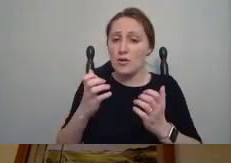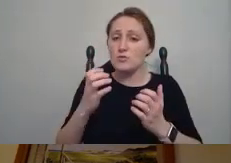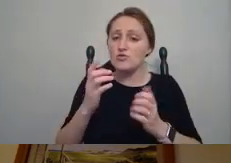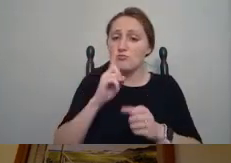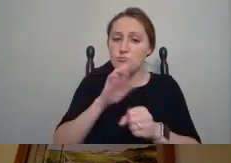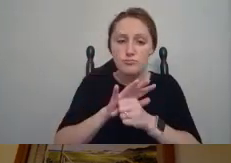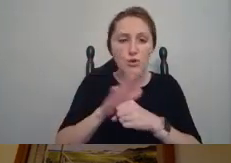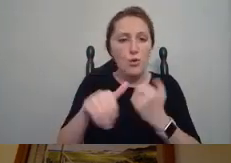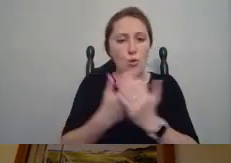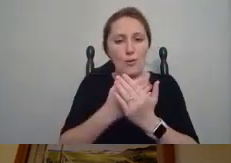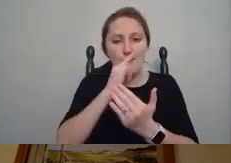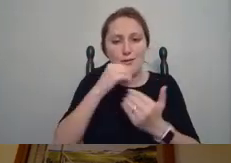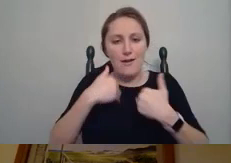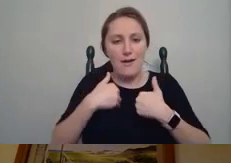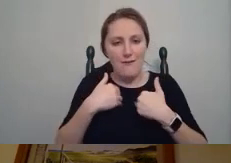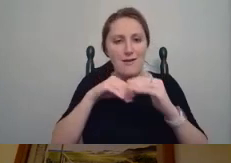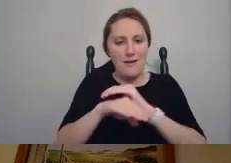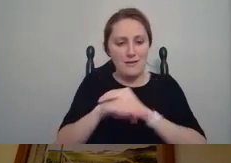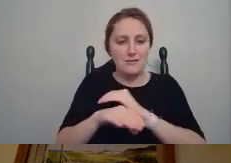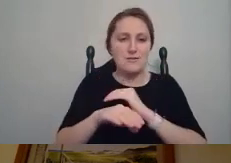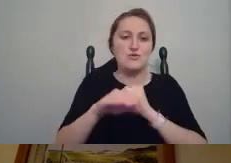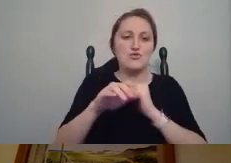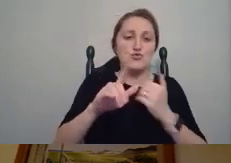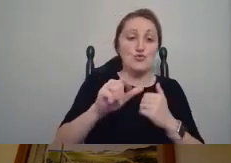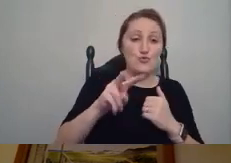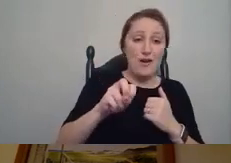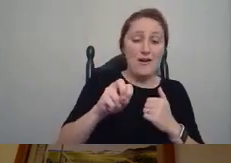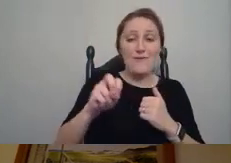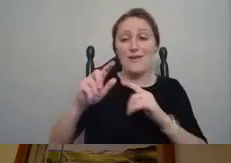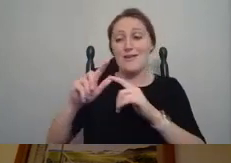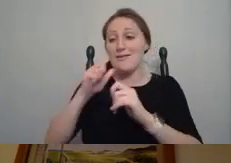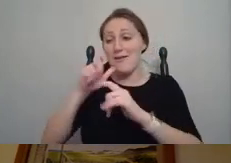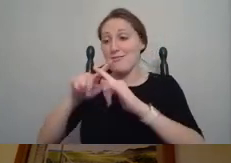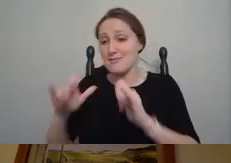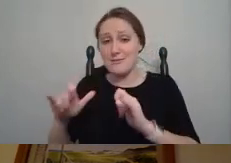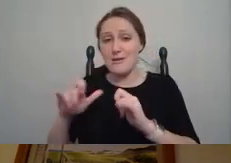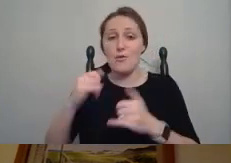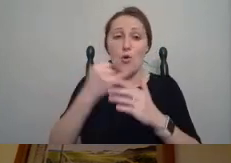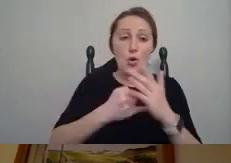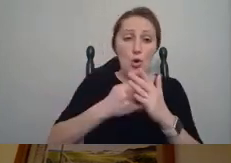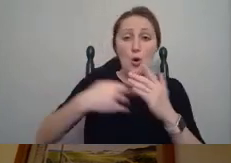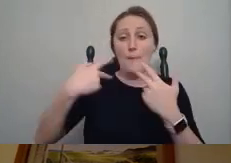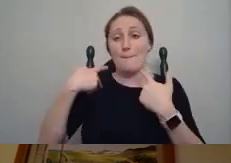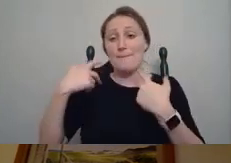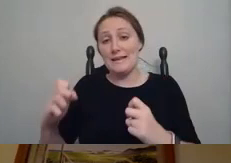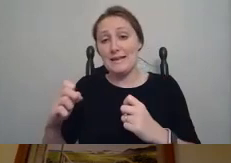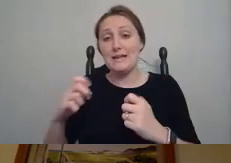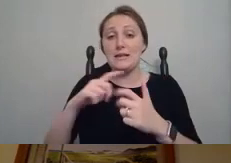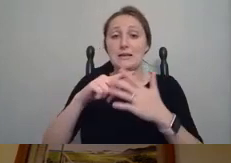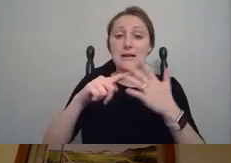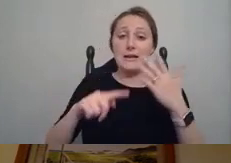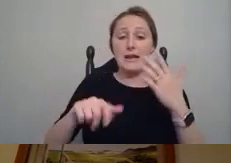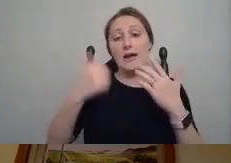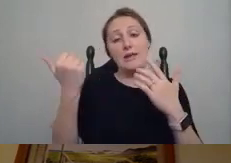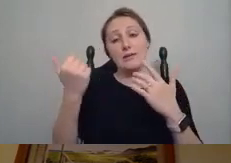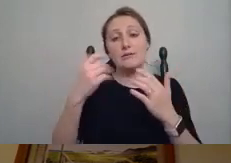asynchronous art, PE, Spanish at Watkins, and the other specials that we traditionally offer. Okay, so that, I heard